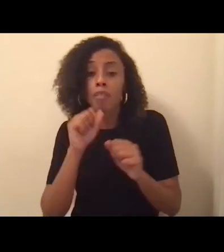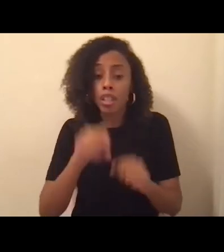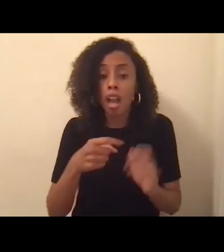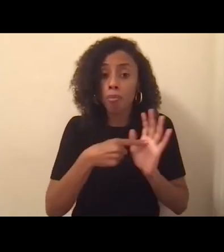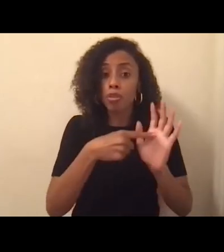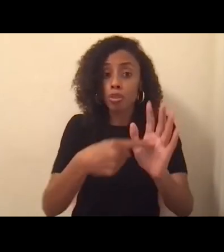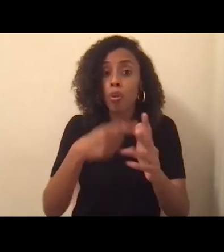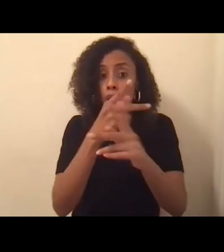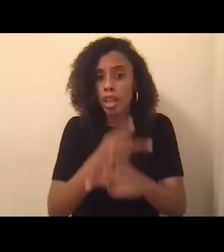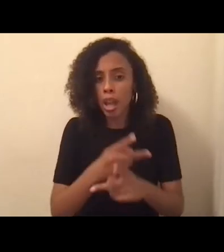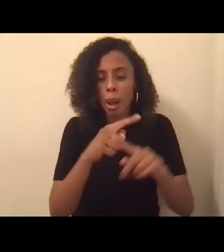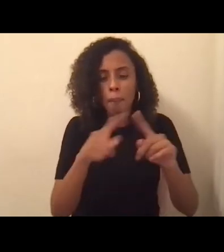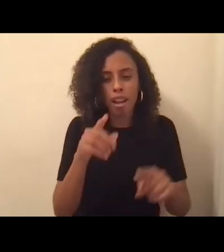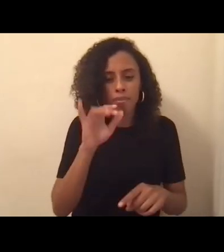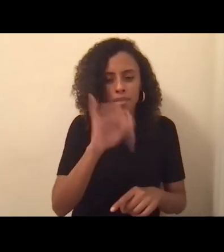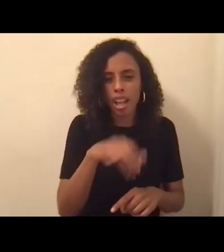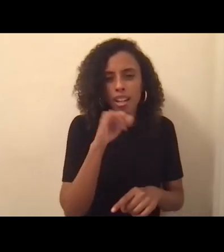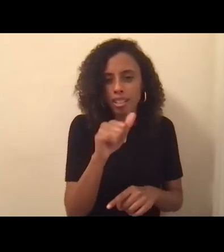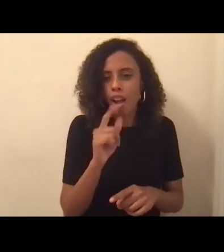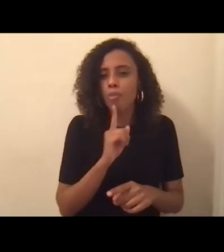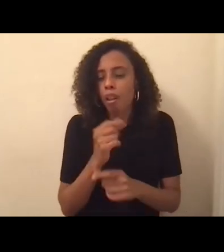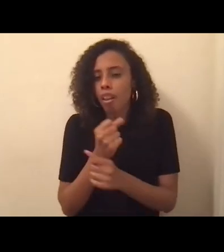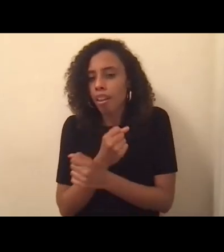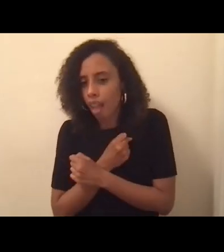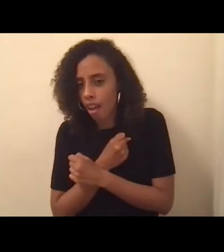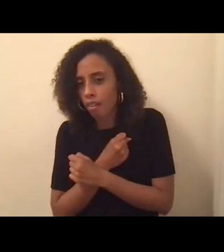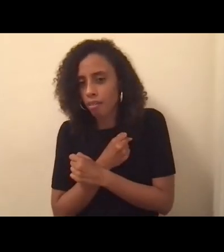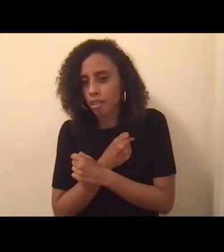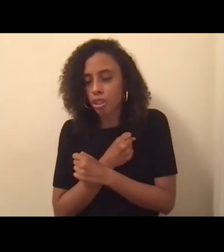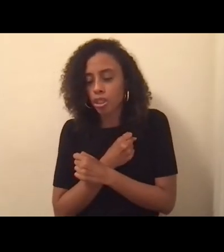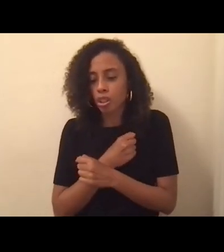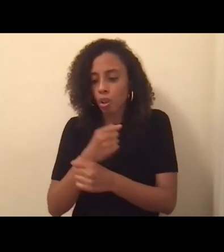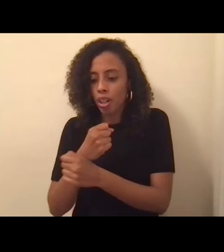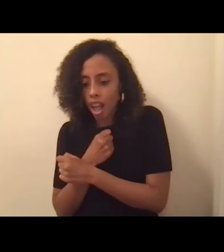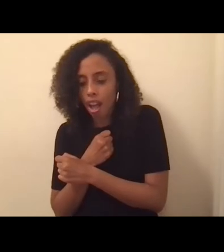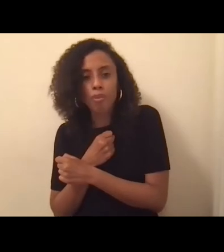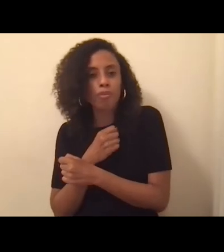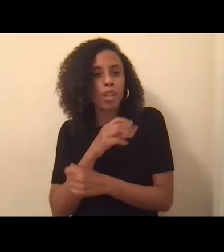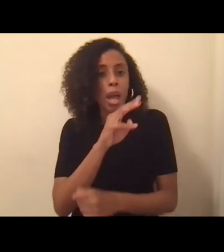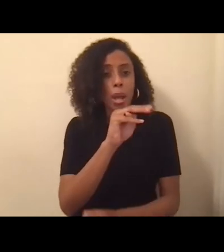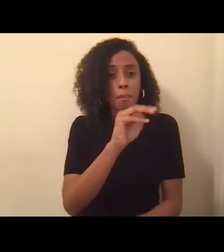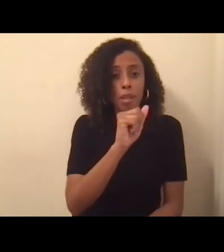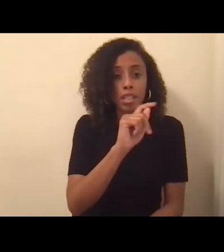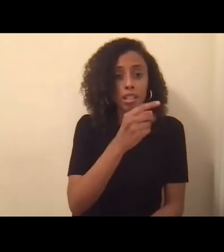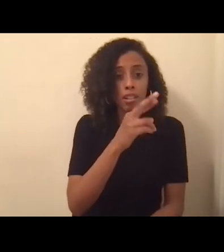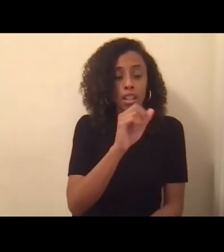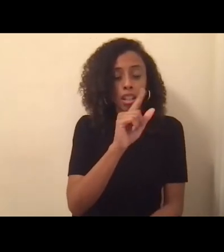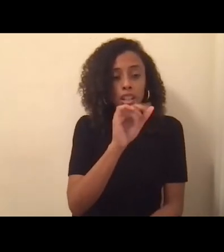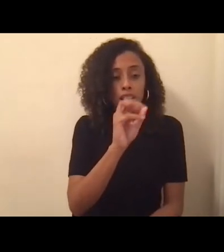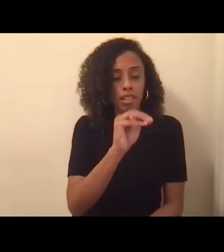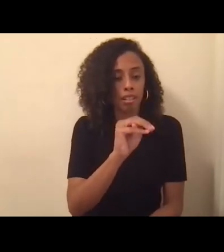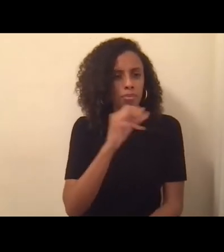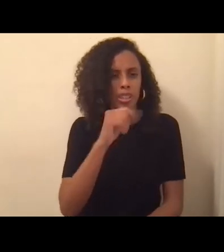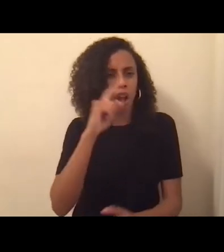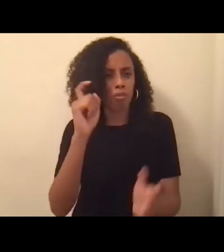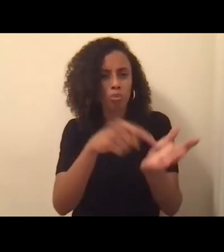actually love, right? So love doesn't require materialism, right? And then